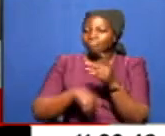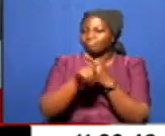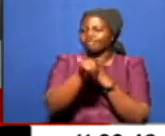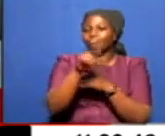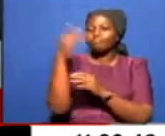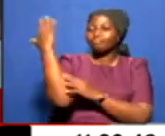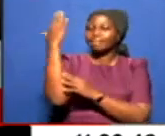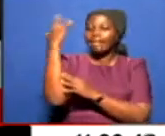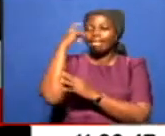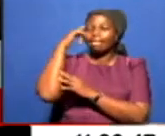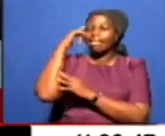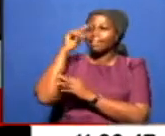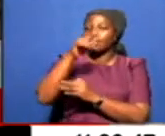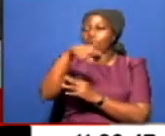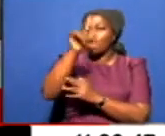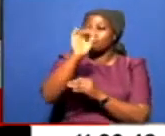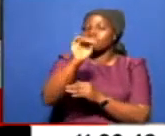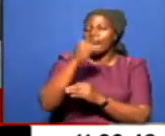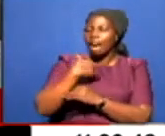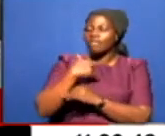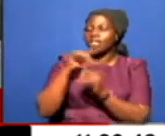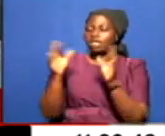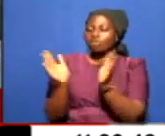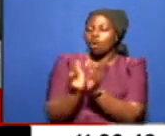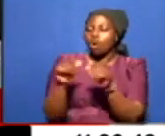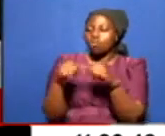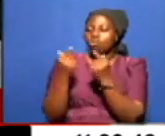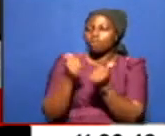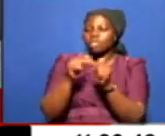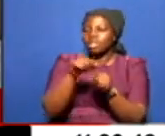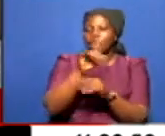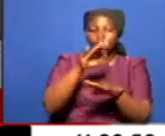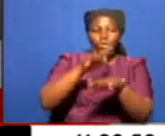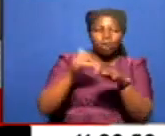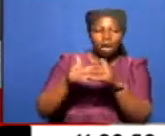not right. He has a small group that he calls after